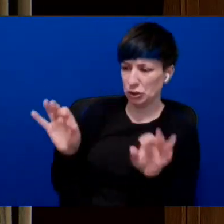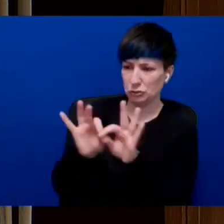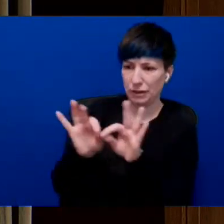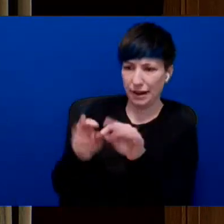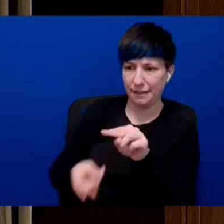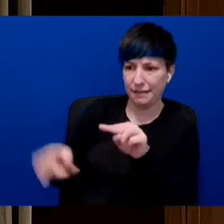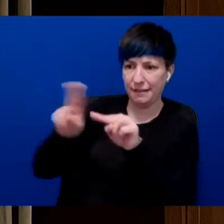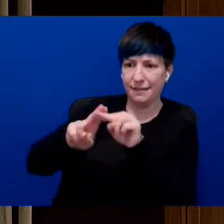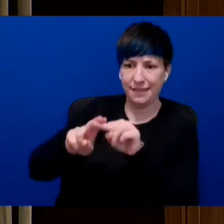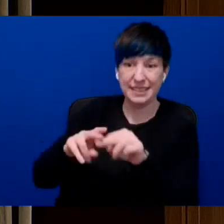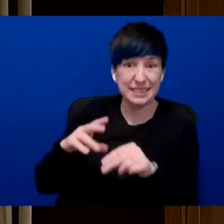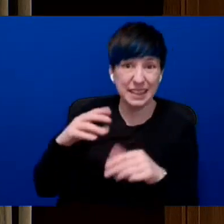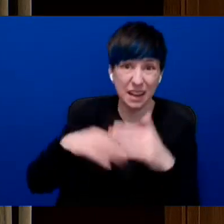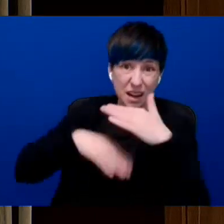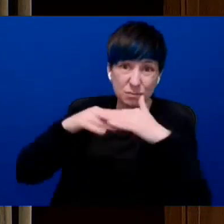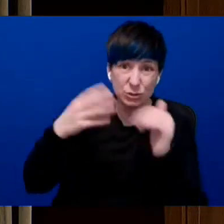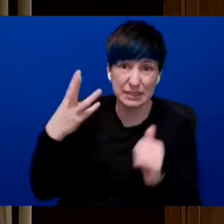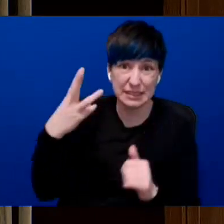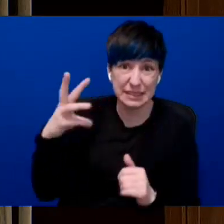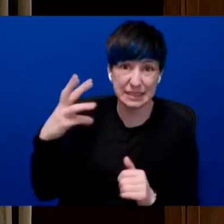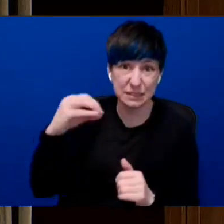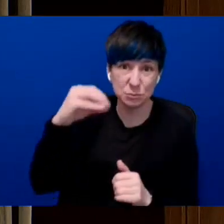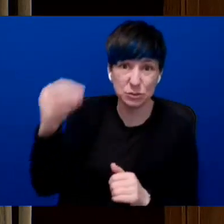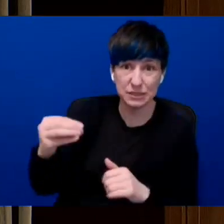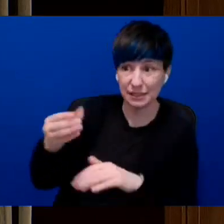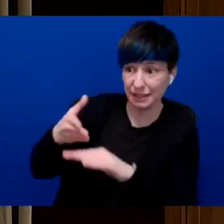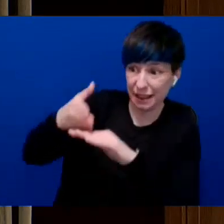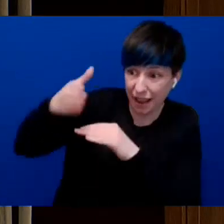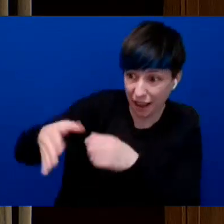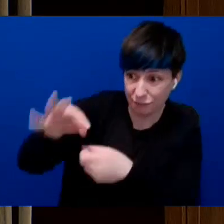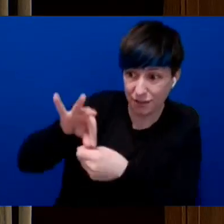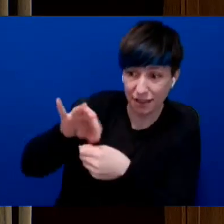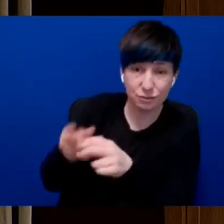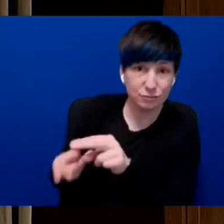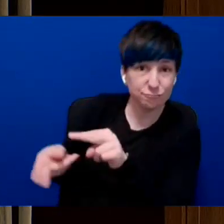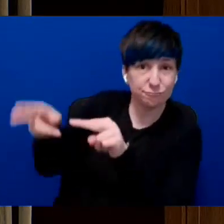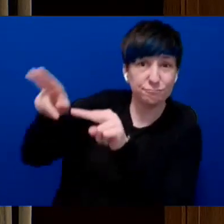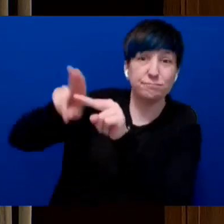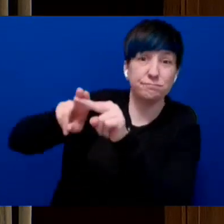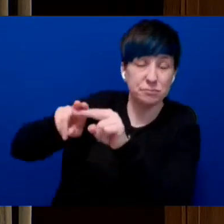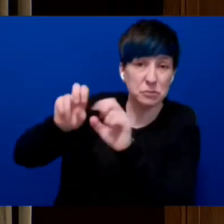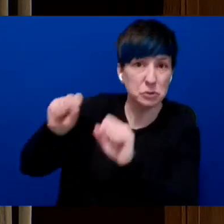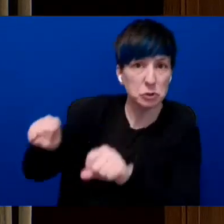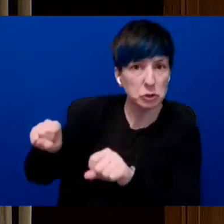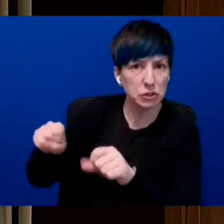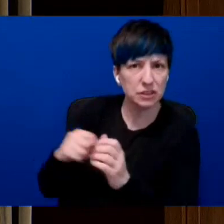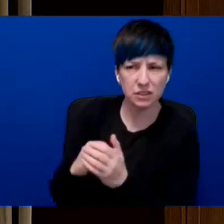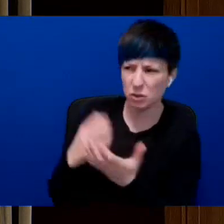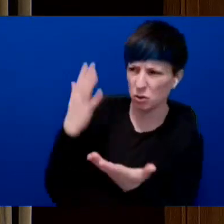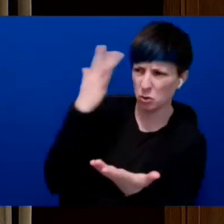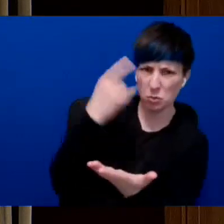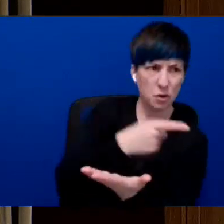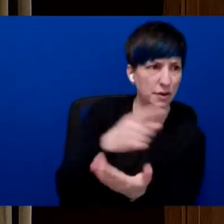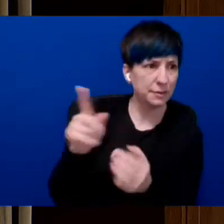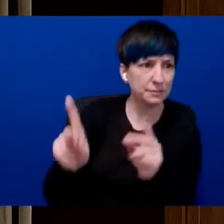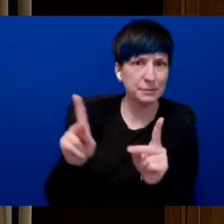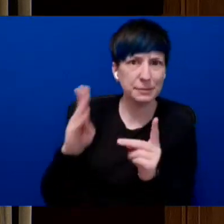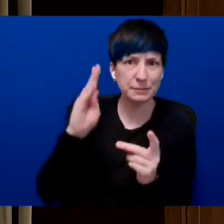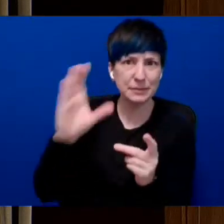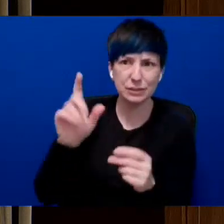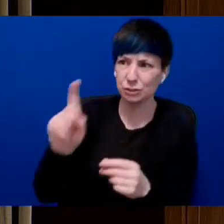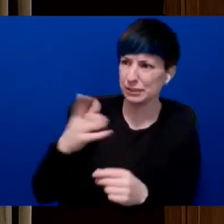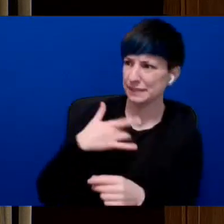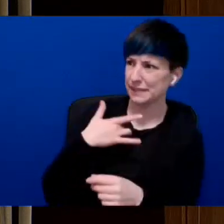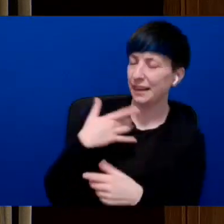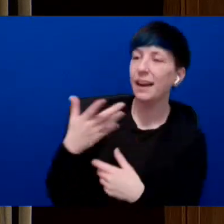next election, why should British Columbians derive any comfort from the Premier's big and